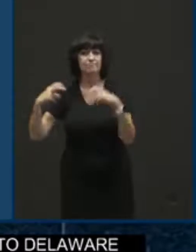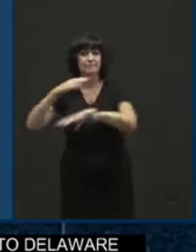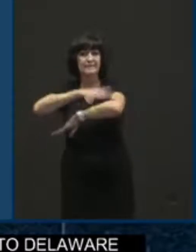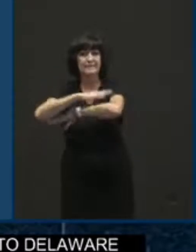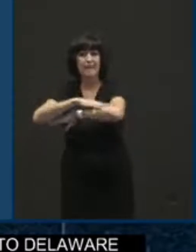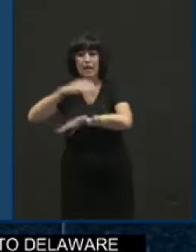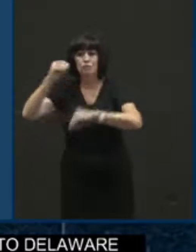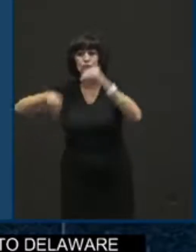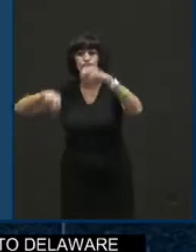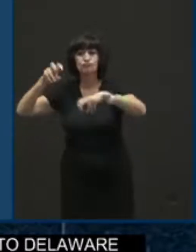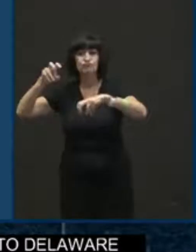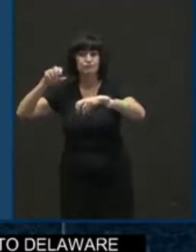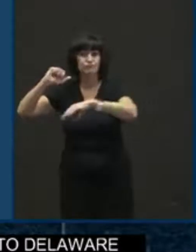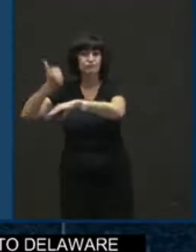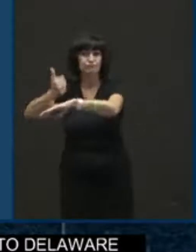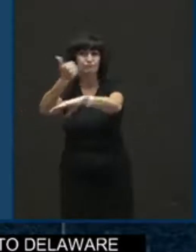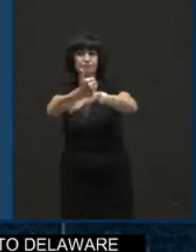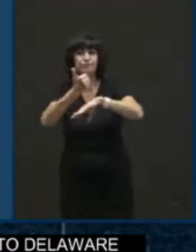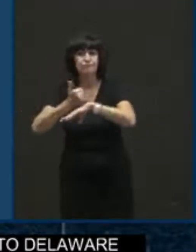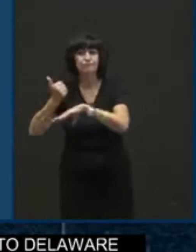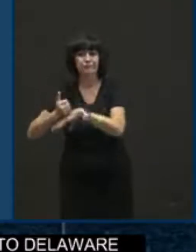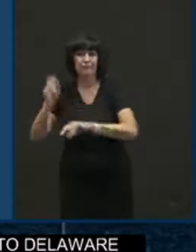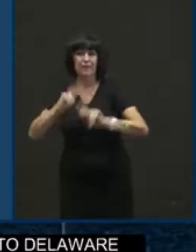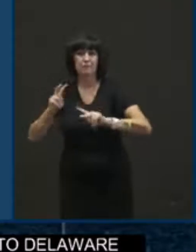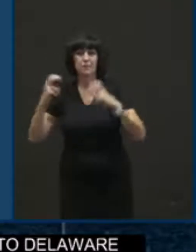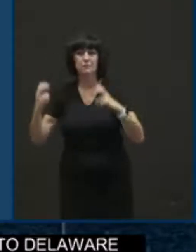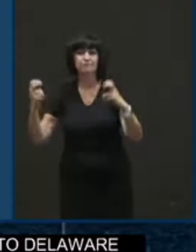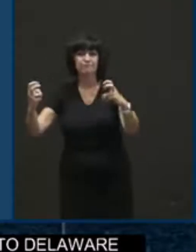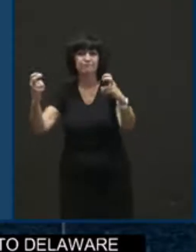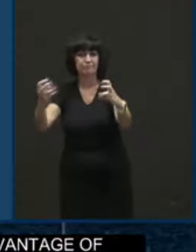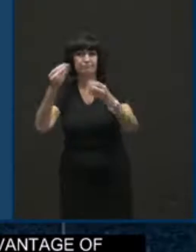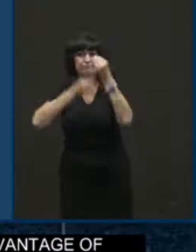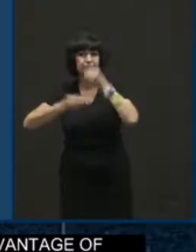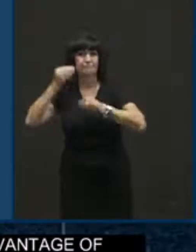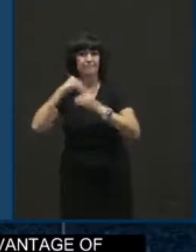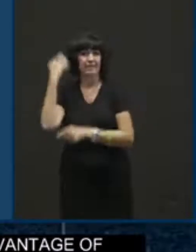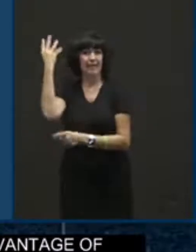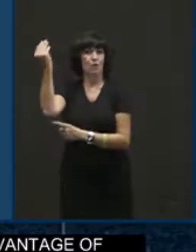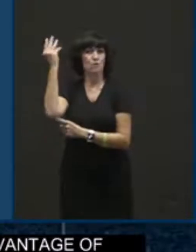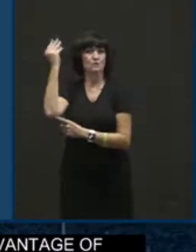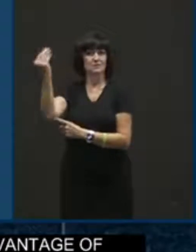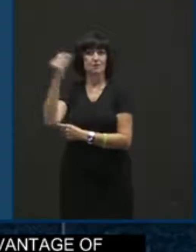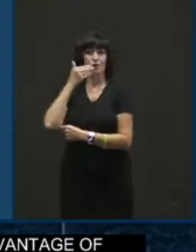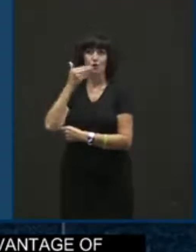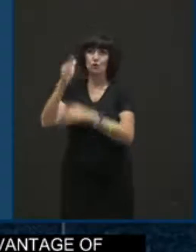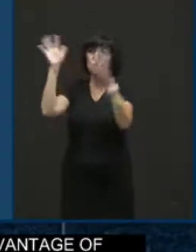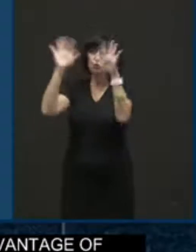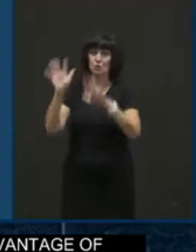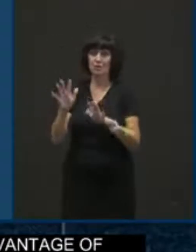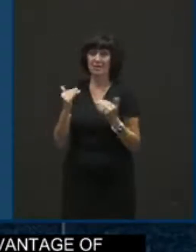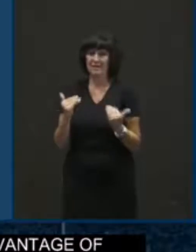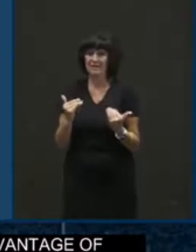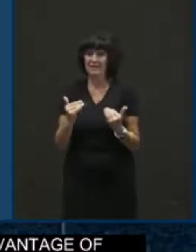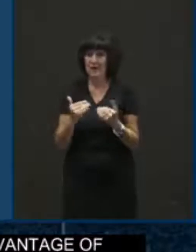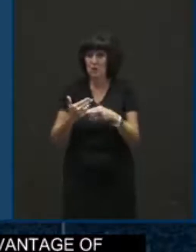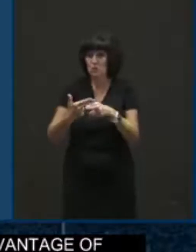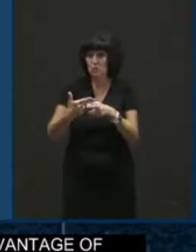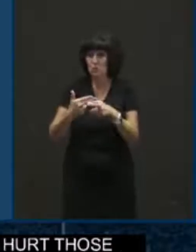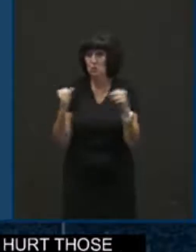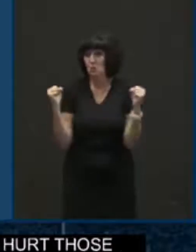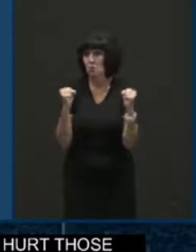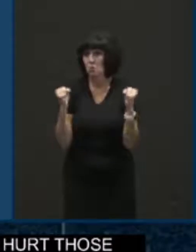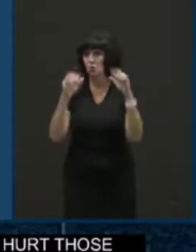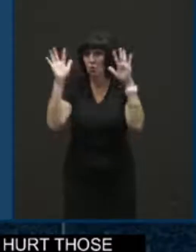those businesses, frankly, that have been hurt really badly. So with the return of colder weather, that's going to push people